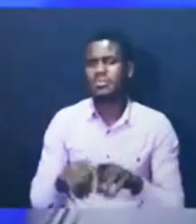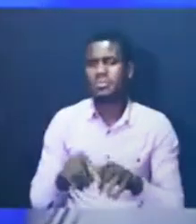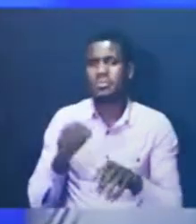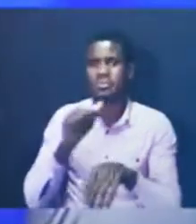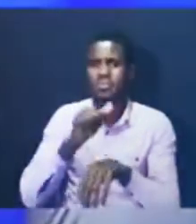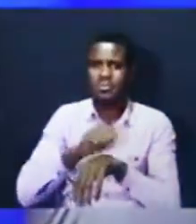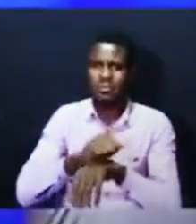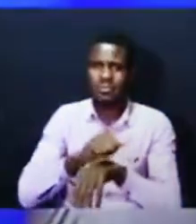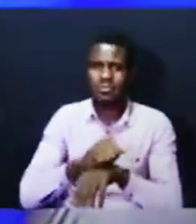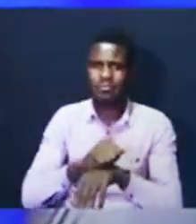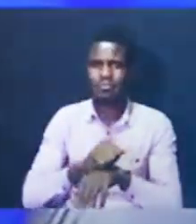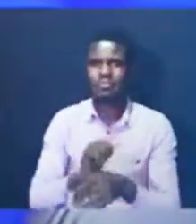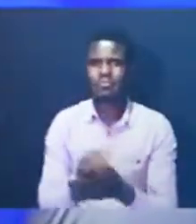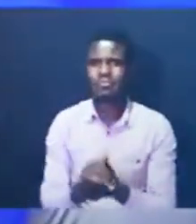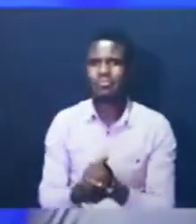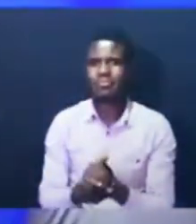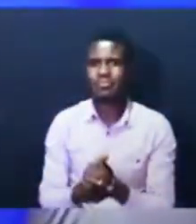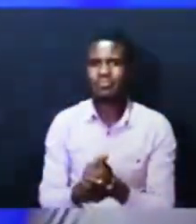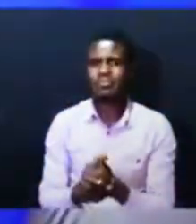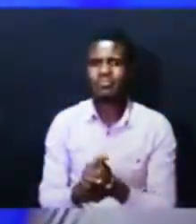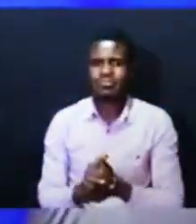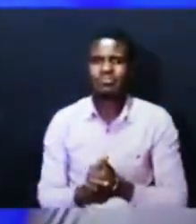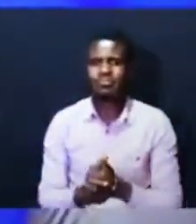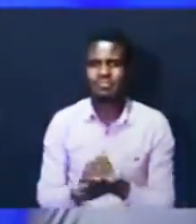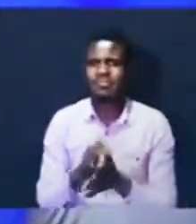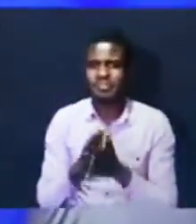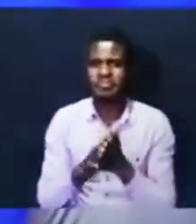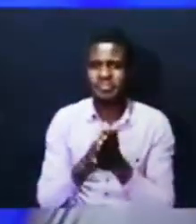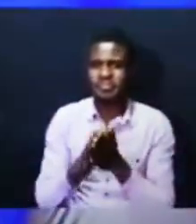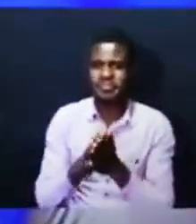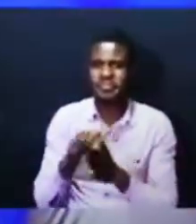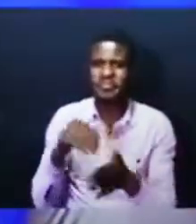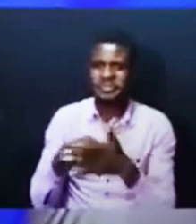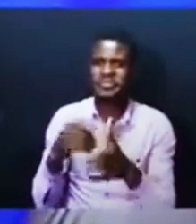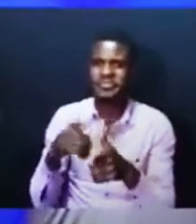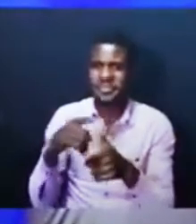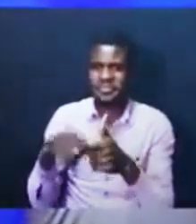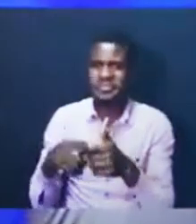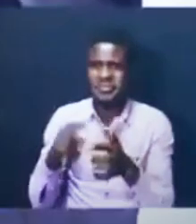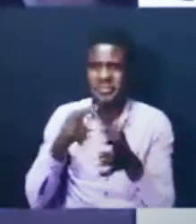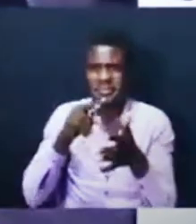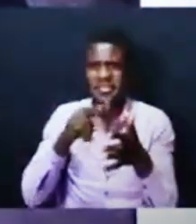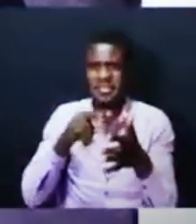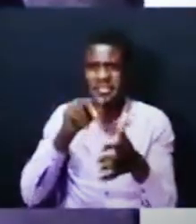But for me, I'm interested in the next verse than the Radivetianica.